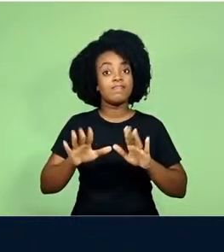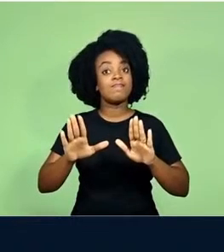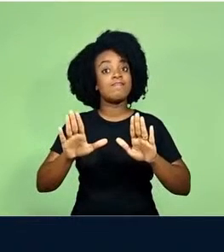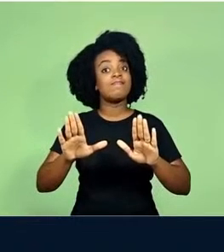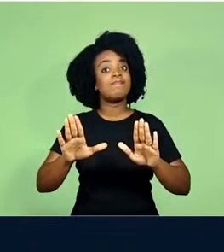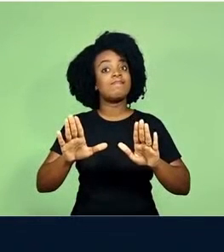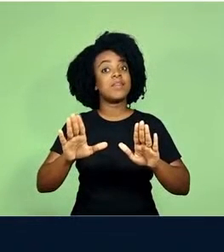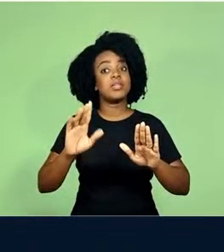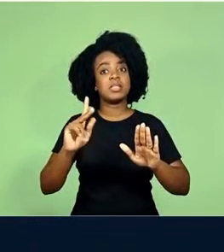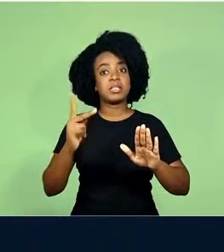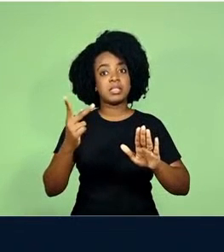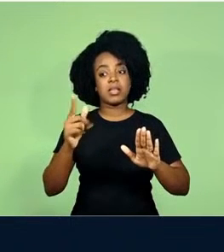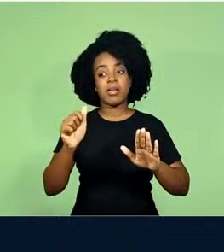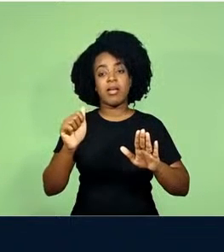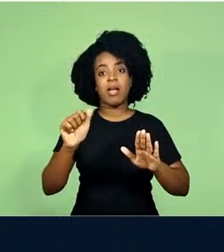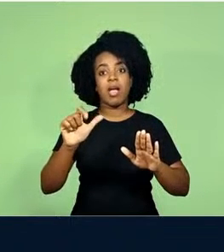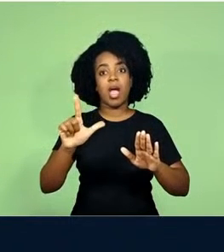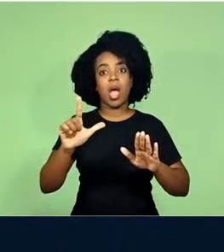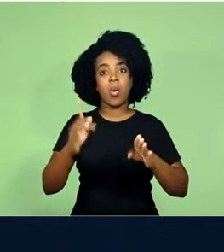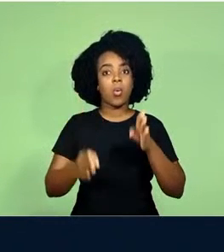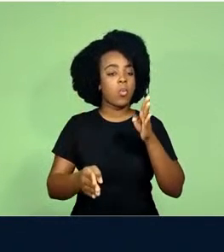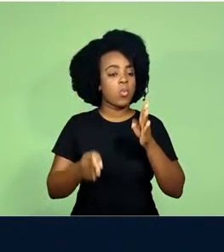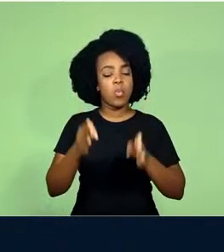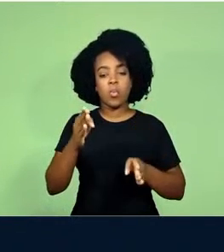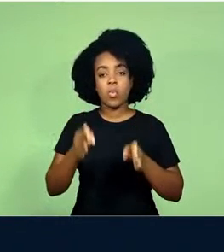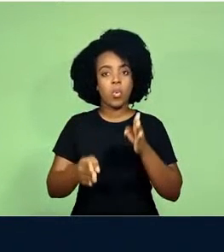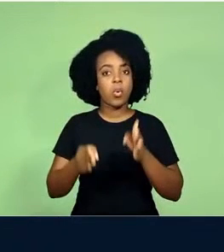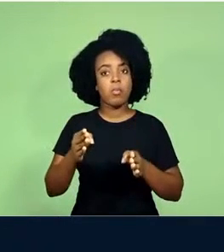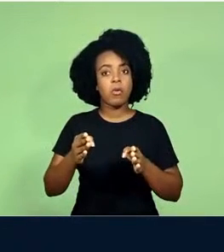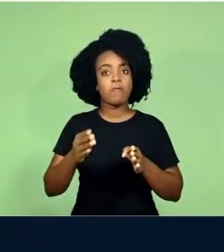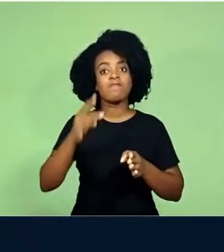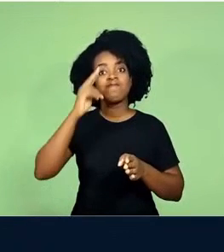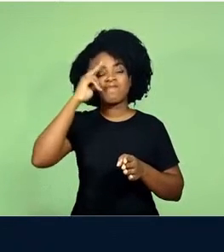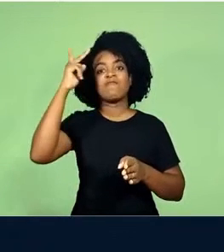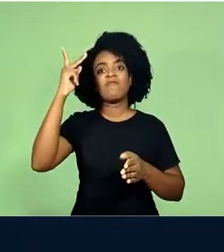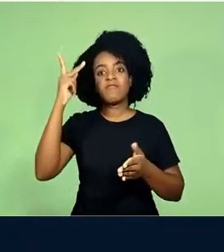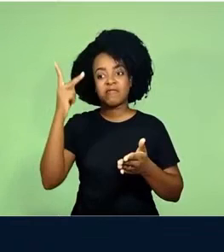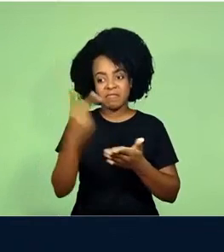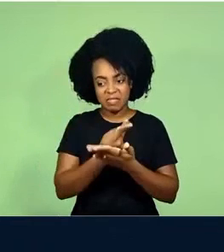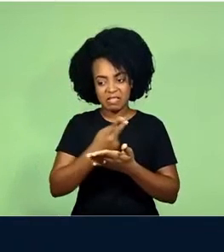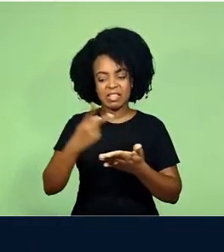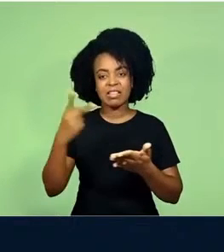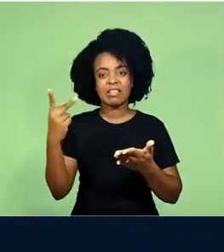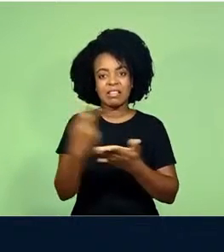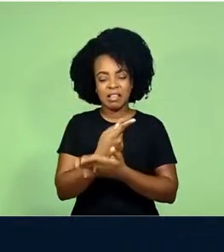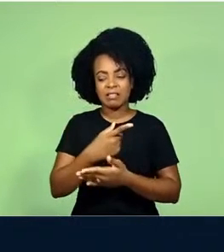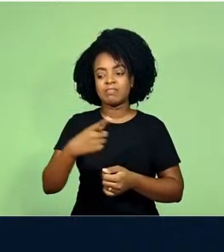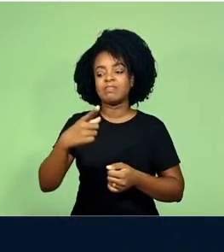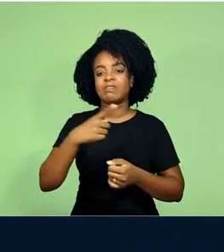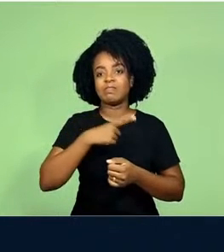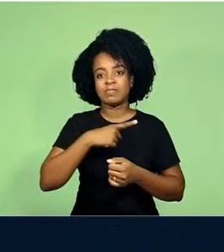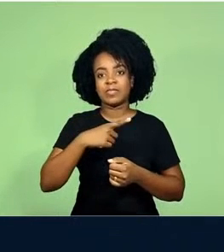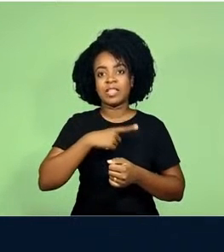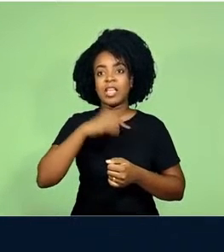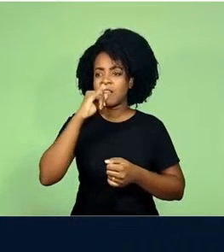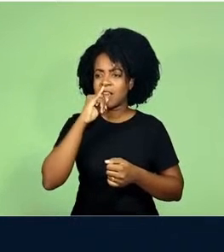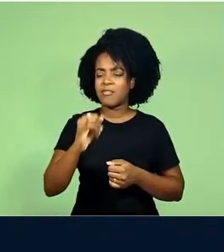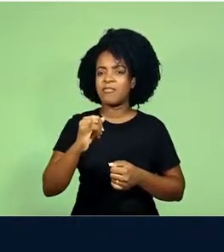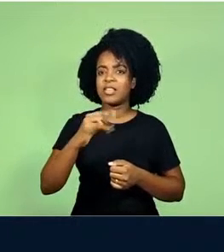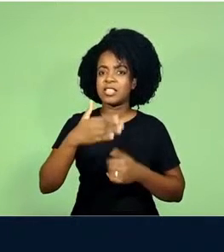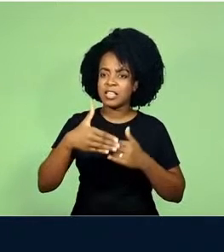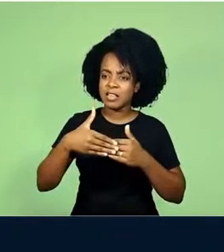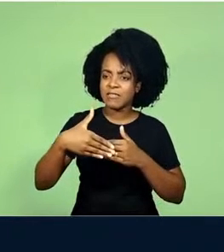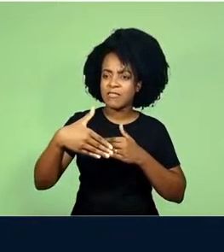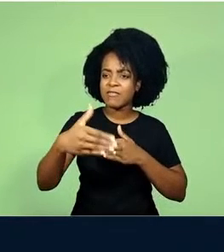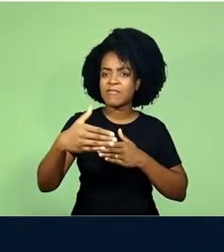I am a comet um erro. O computador declara que possivelmente um equipamento da nave